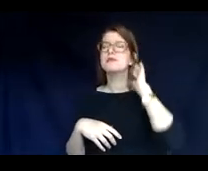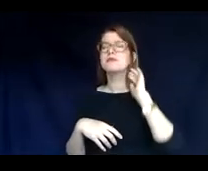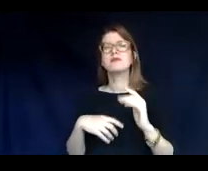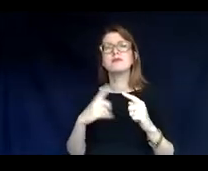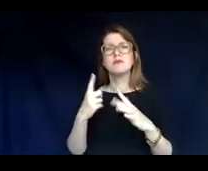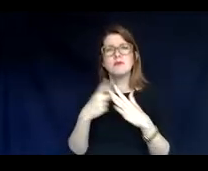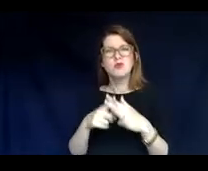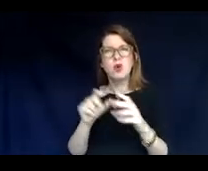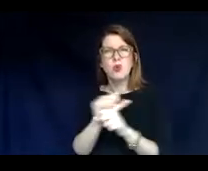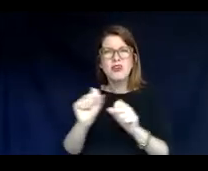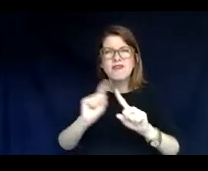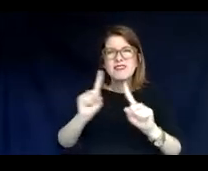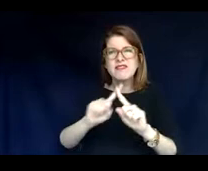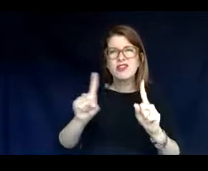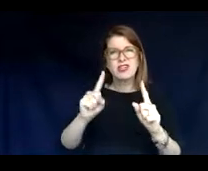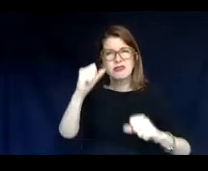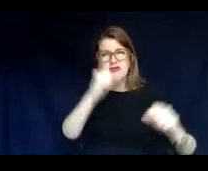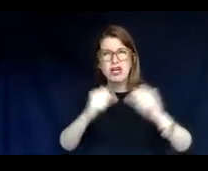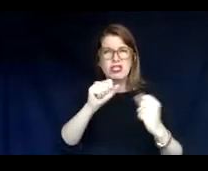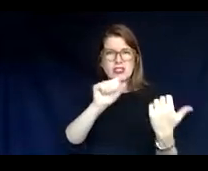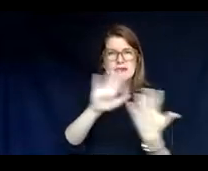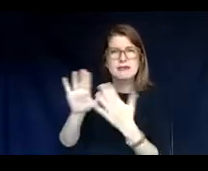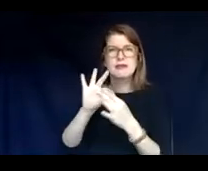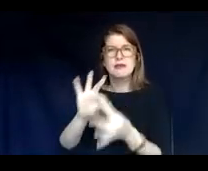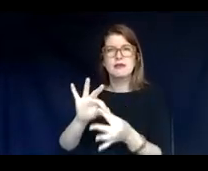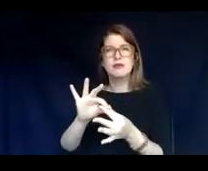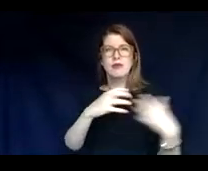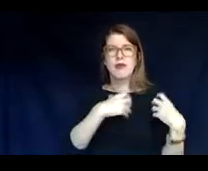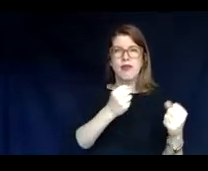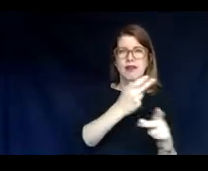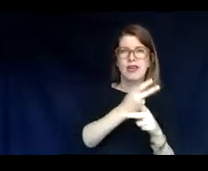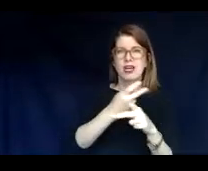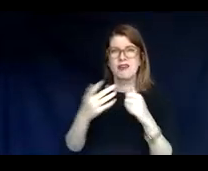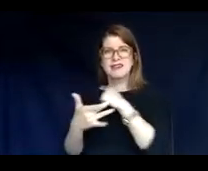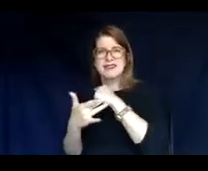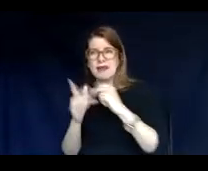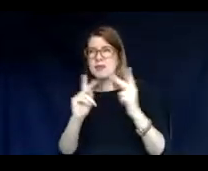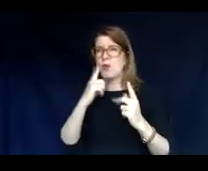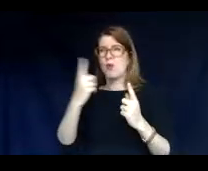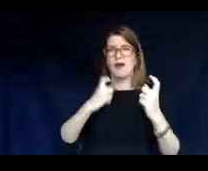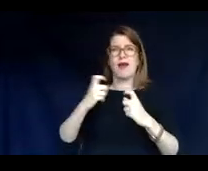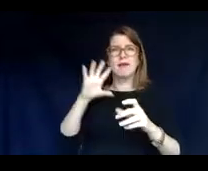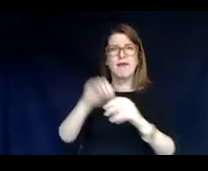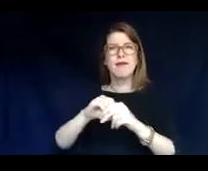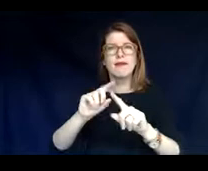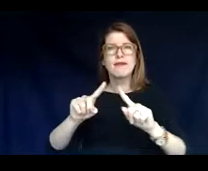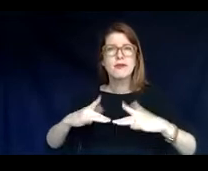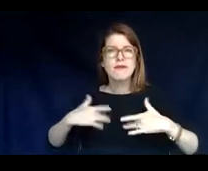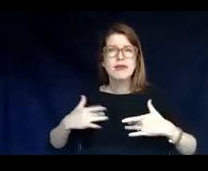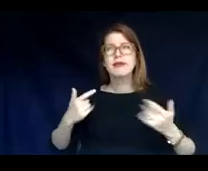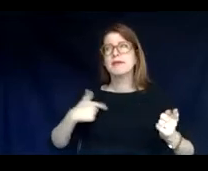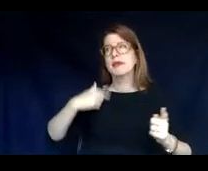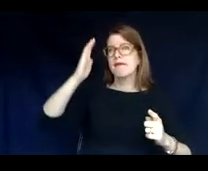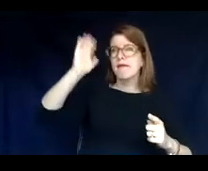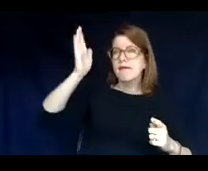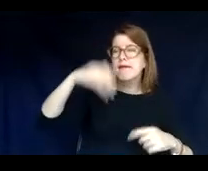know, on different strategies around, you know, healthcare and technology, people start asking you to participate in certain events. And so I would go and I was presenting, and then I